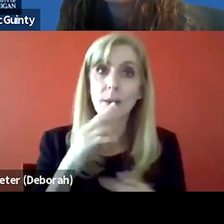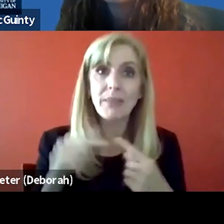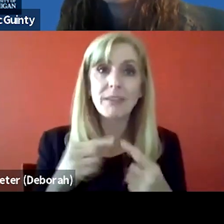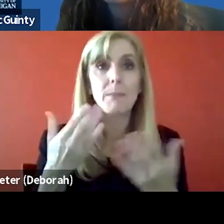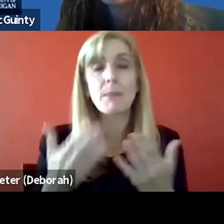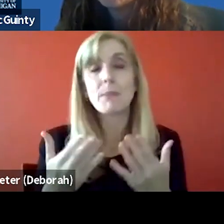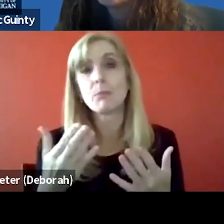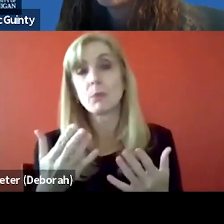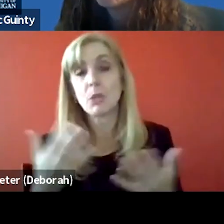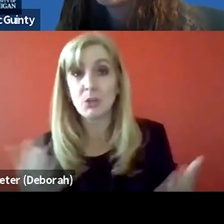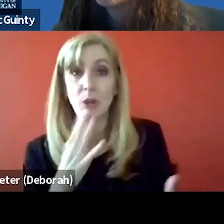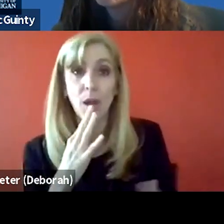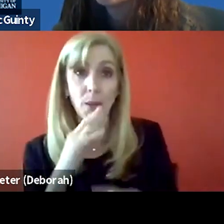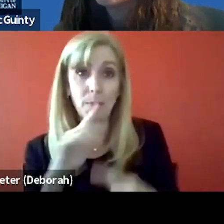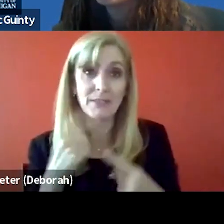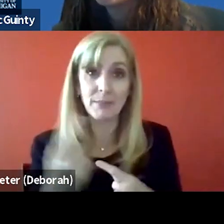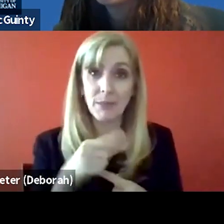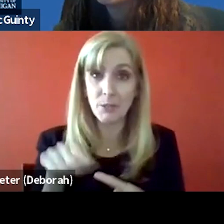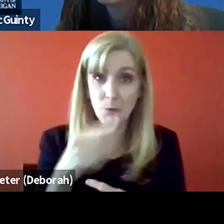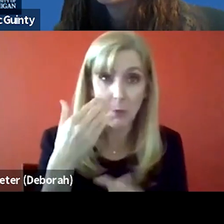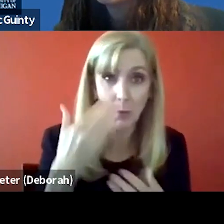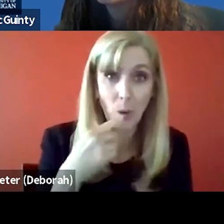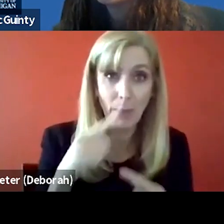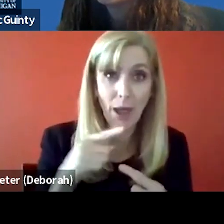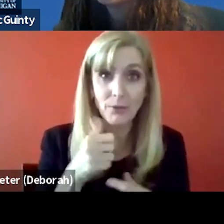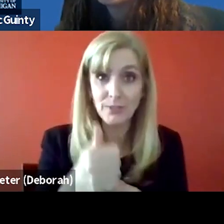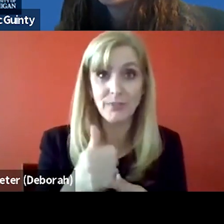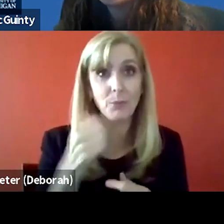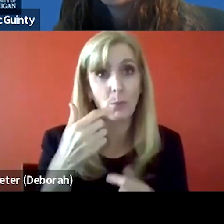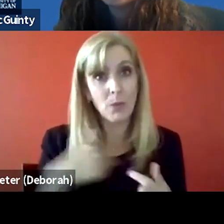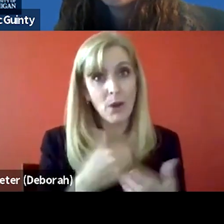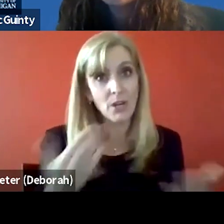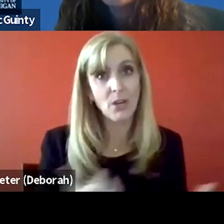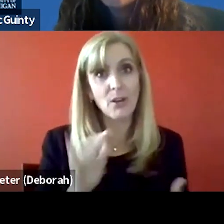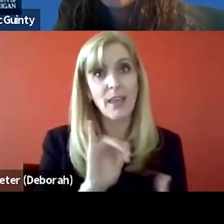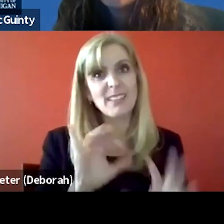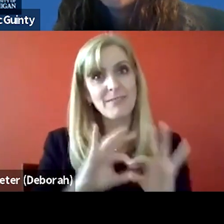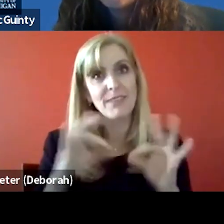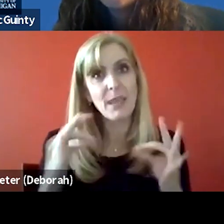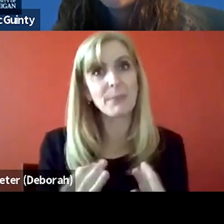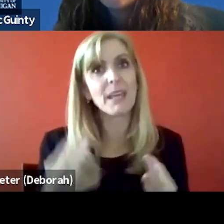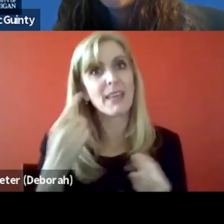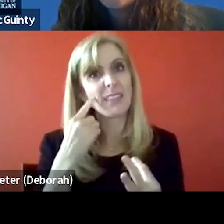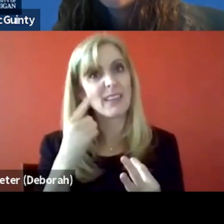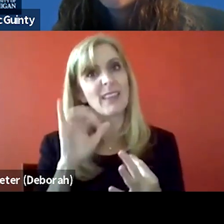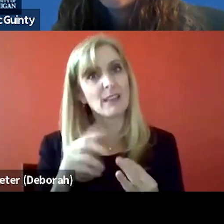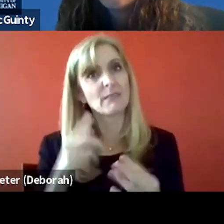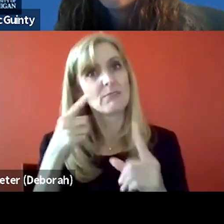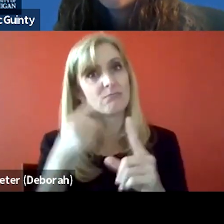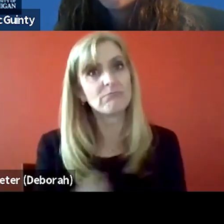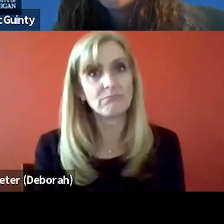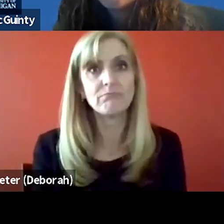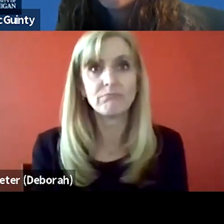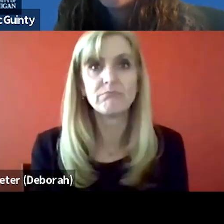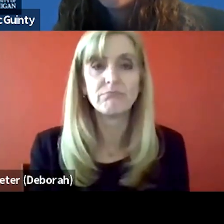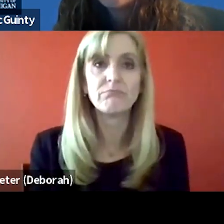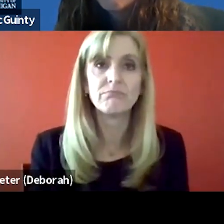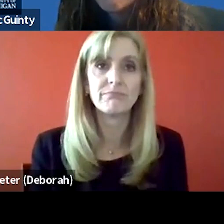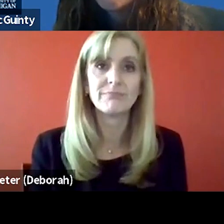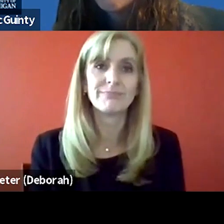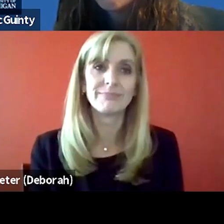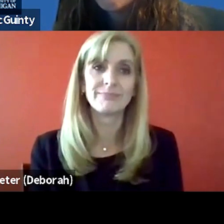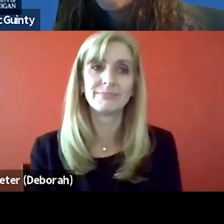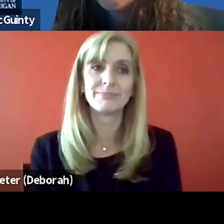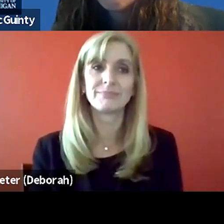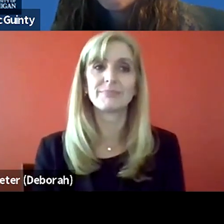about yourself. And we're here as a family. I think that's honestly where my heart is coming from right now in this.